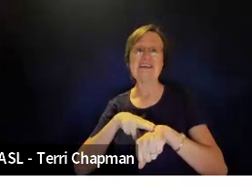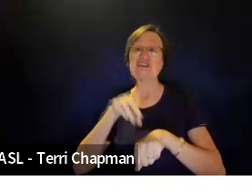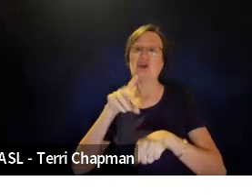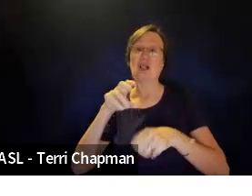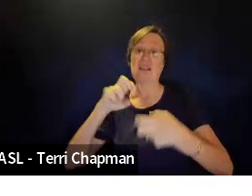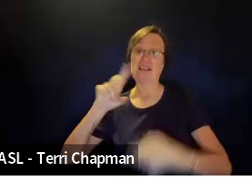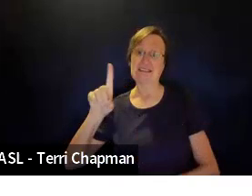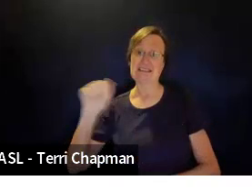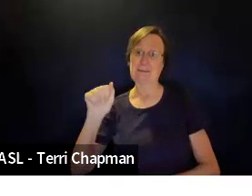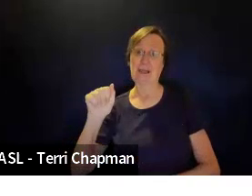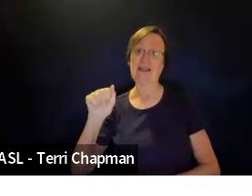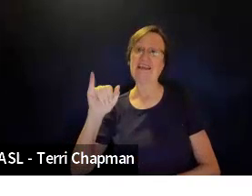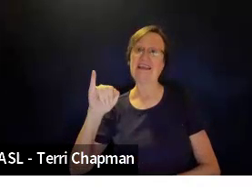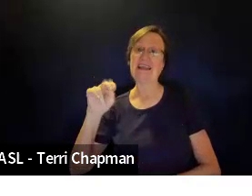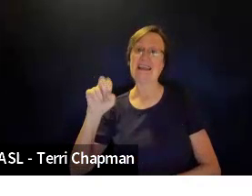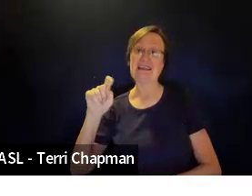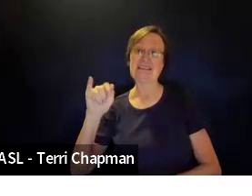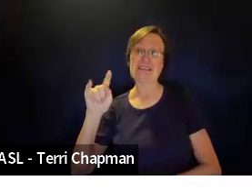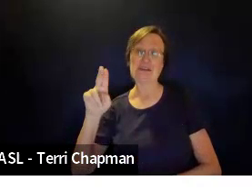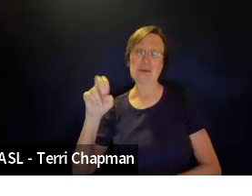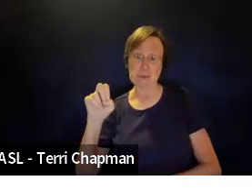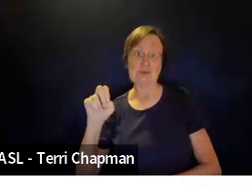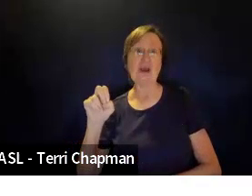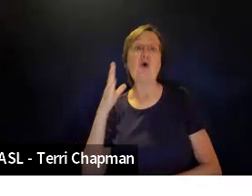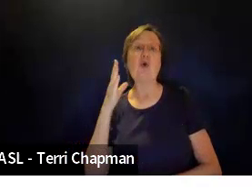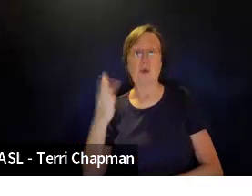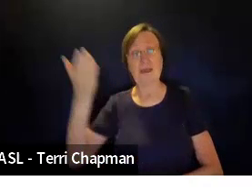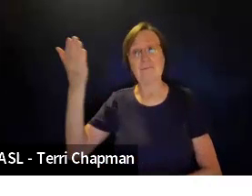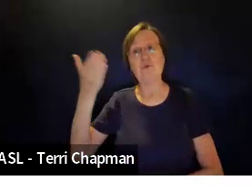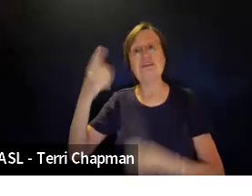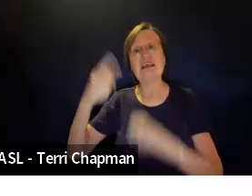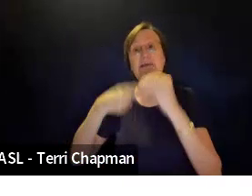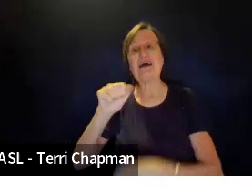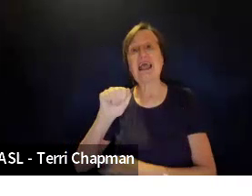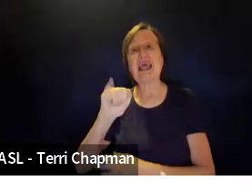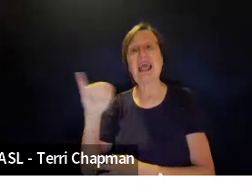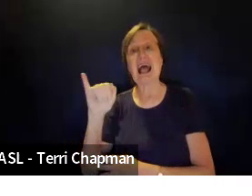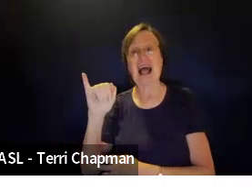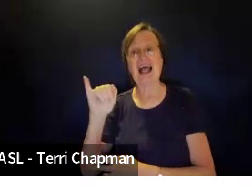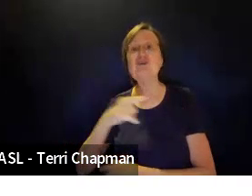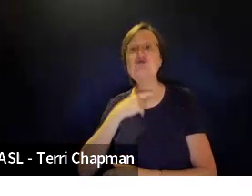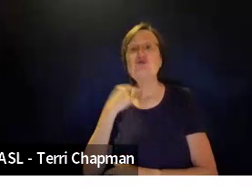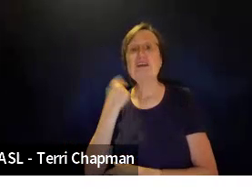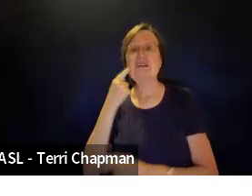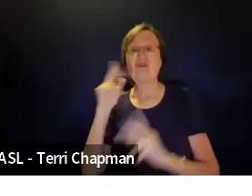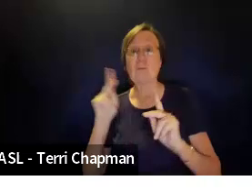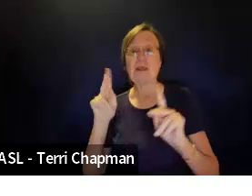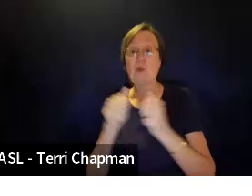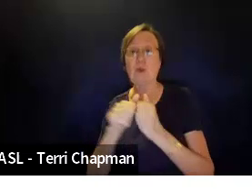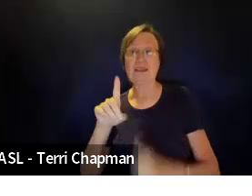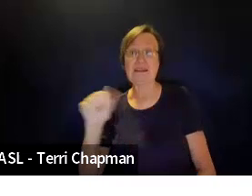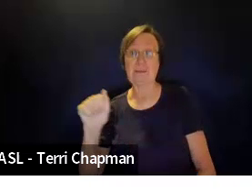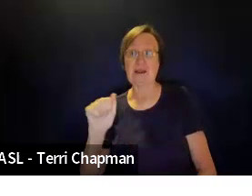be presenting on AI risks for people with disabilities. Lydia, you may begin.